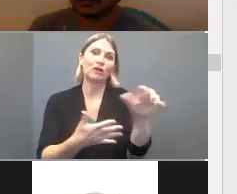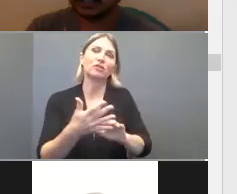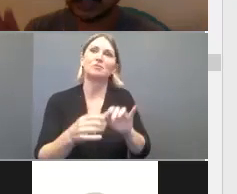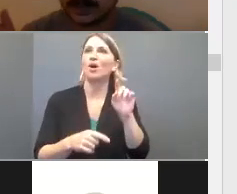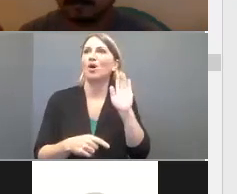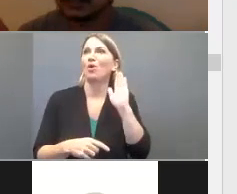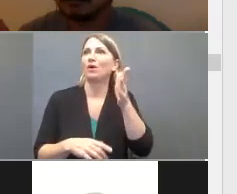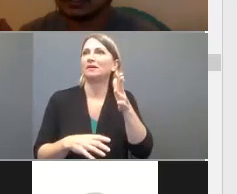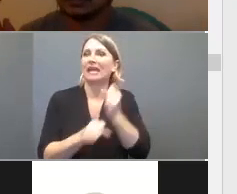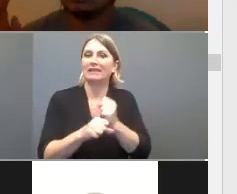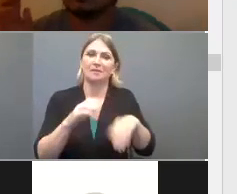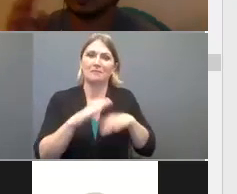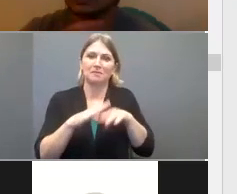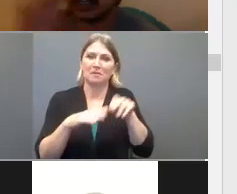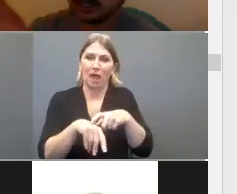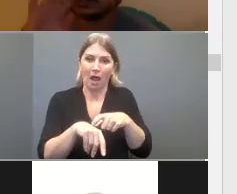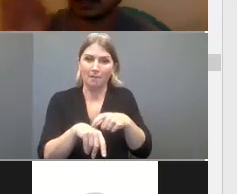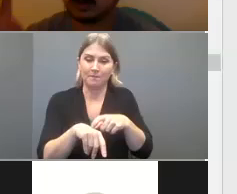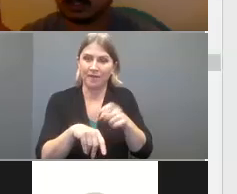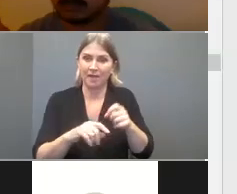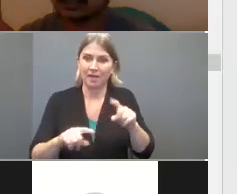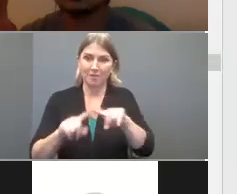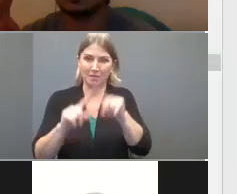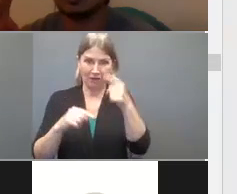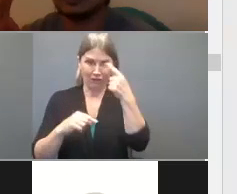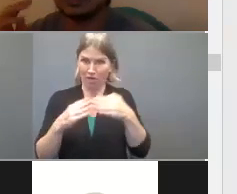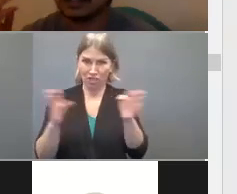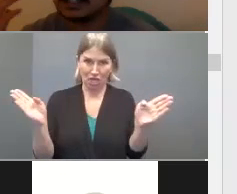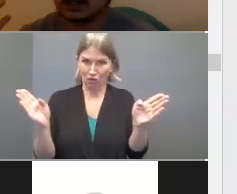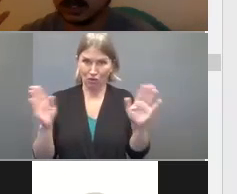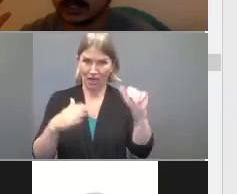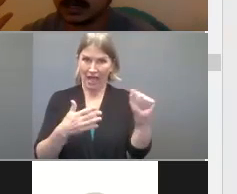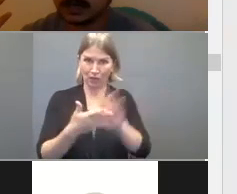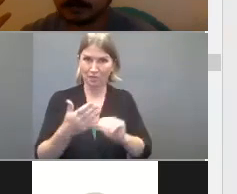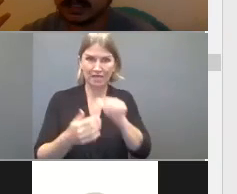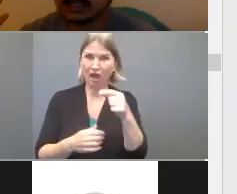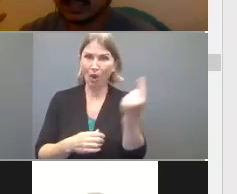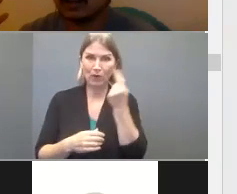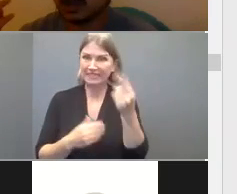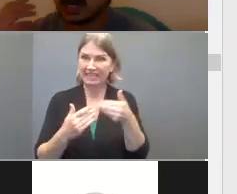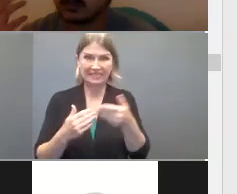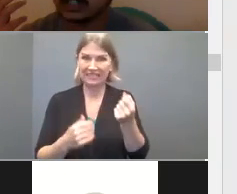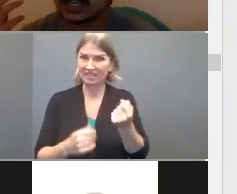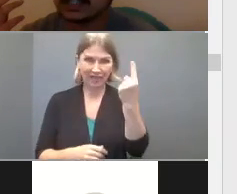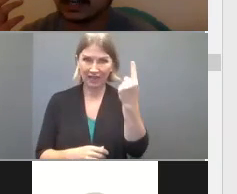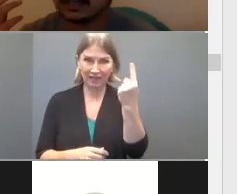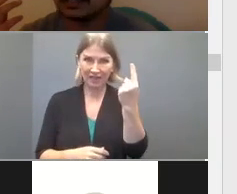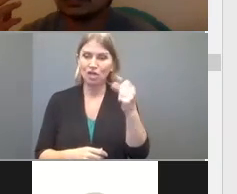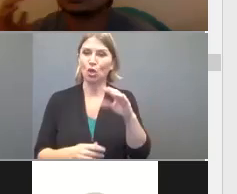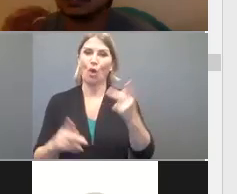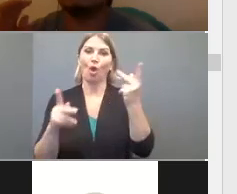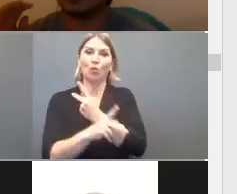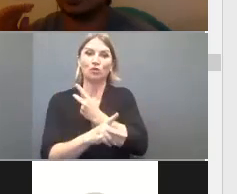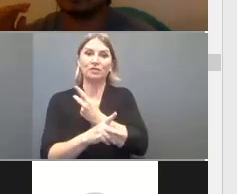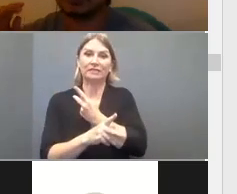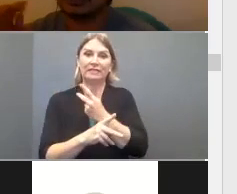particular time. But for a general algorithm, it is not always that easy to understand. And our worst case analysis